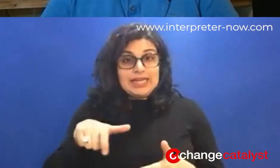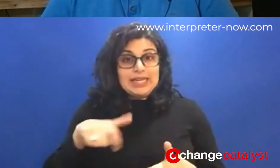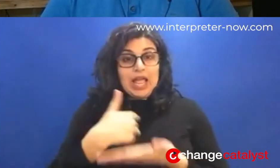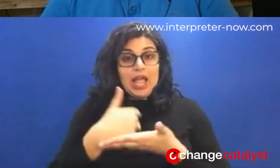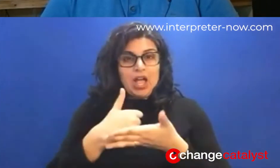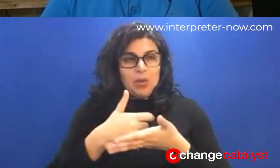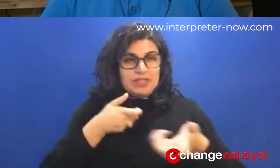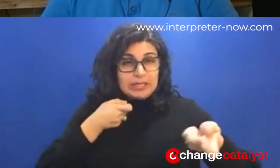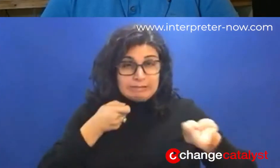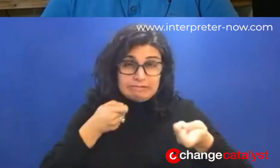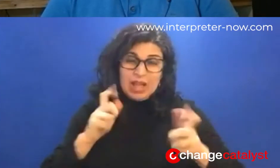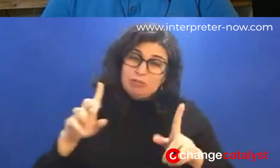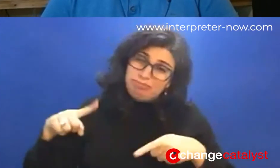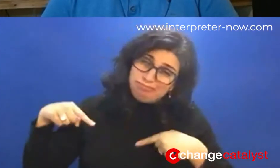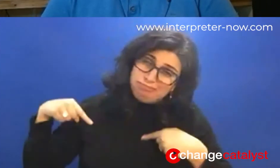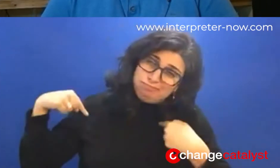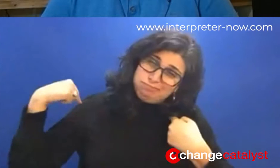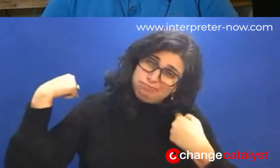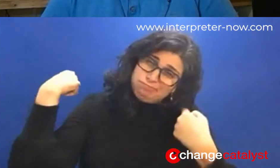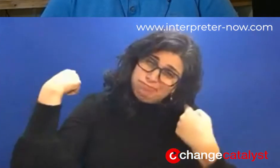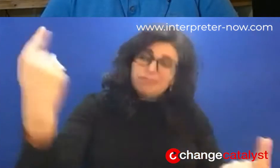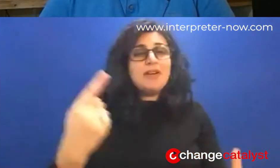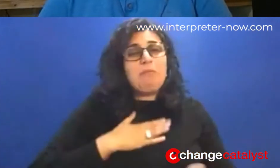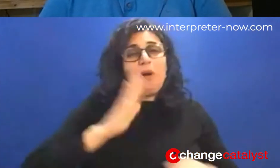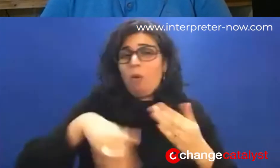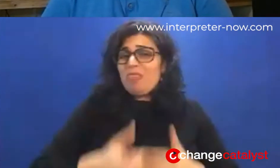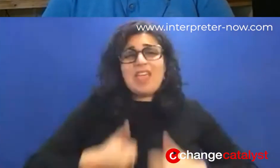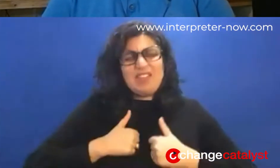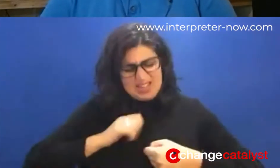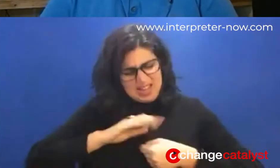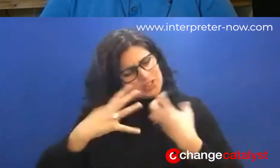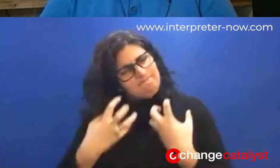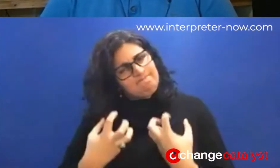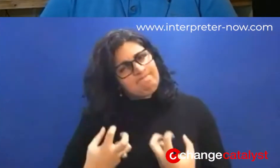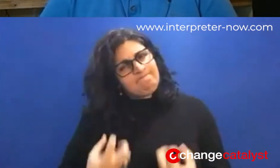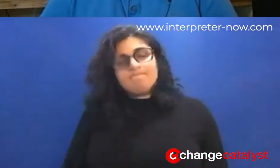was decades and decades of stuff that I just pushed down. For my